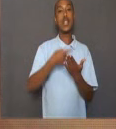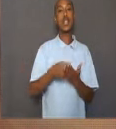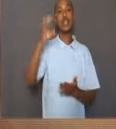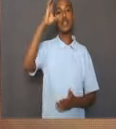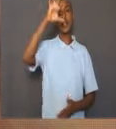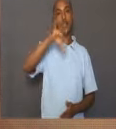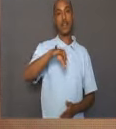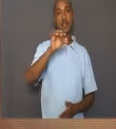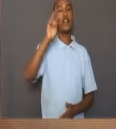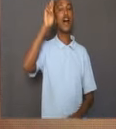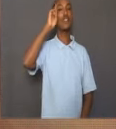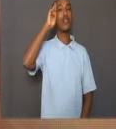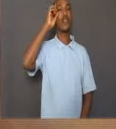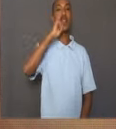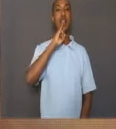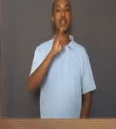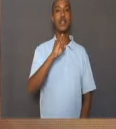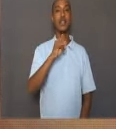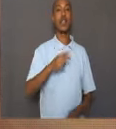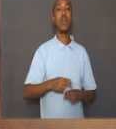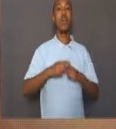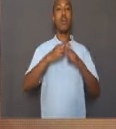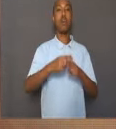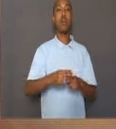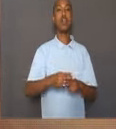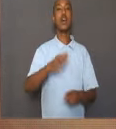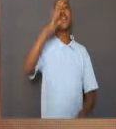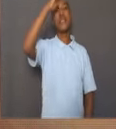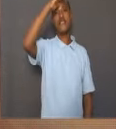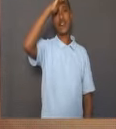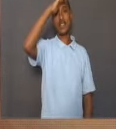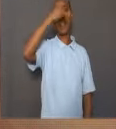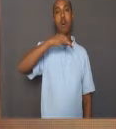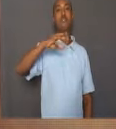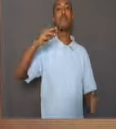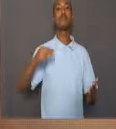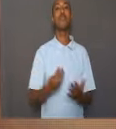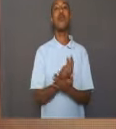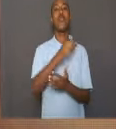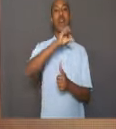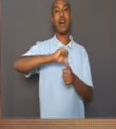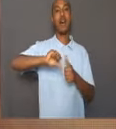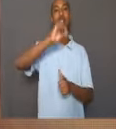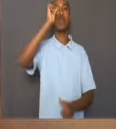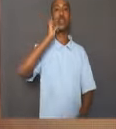discovery, Rutherford is often called the father of modern atomic theory.